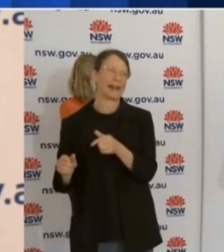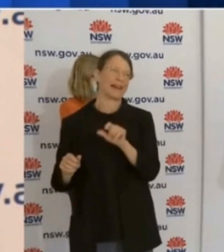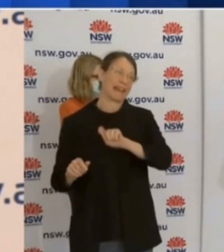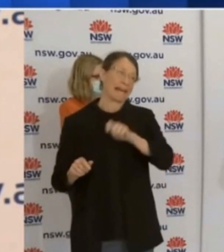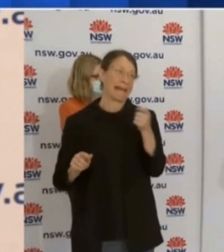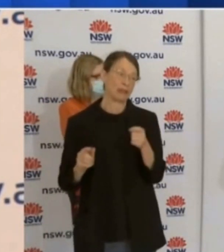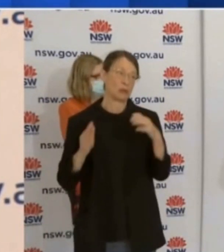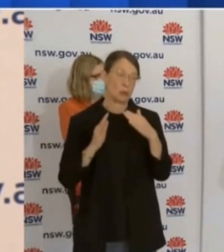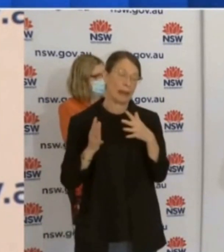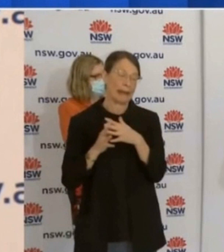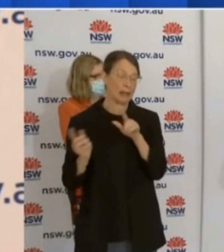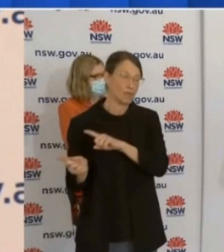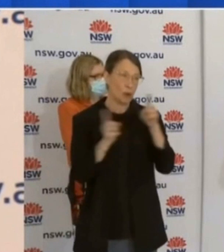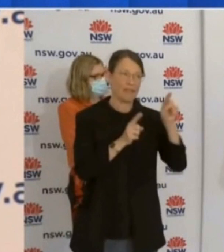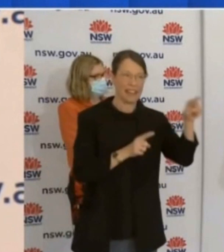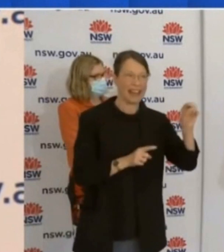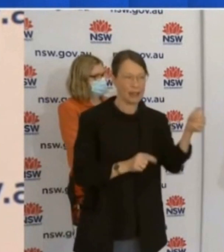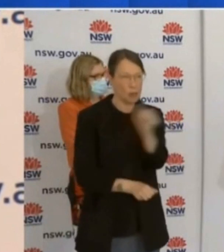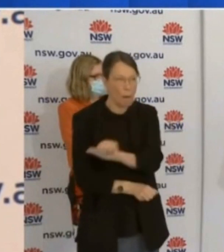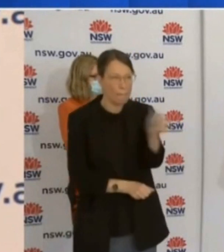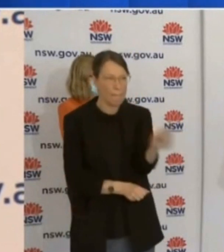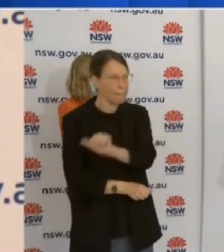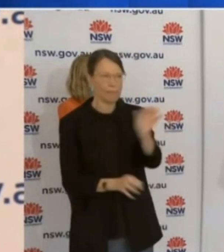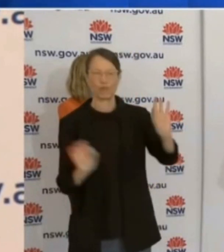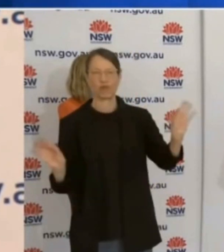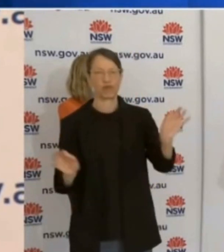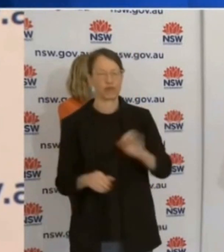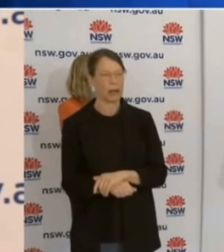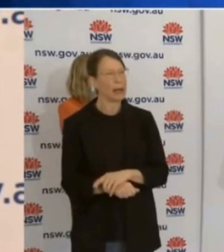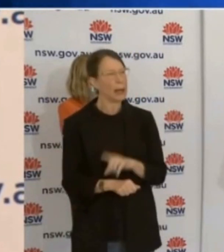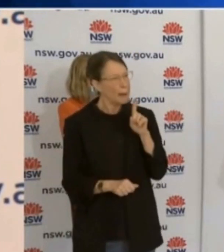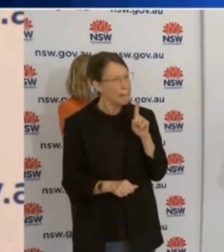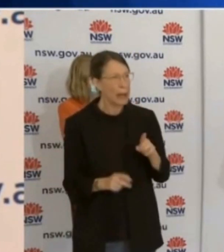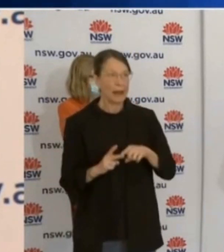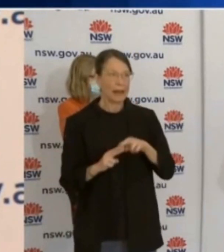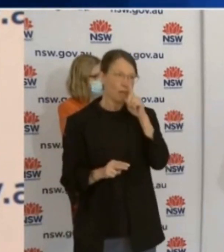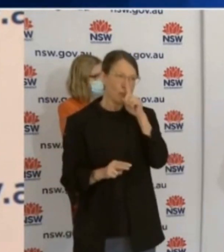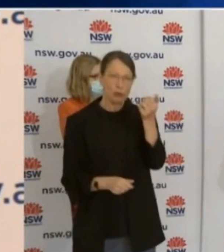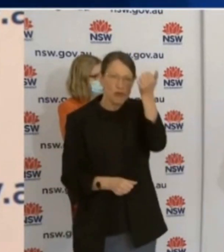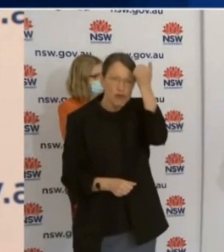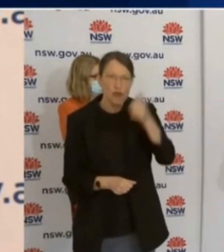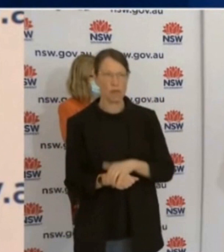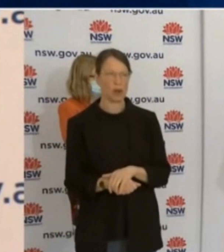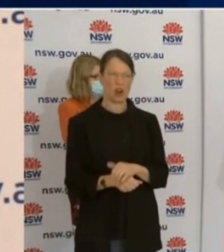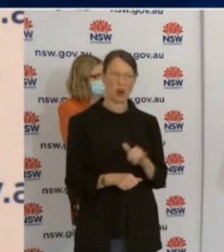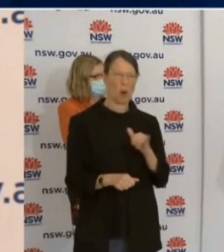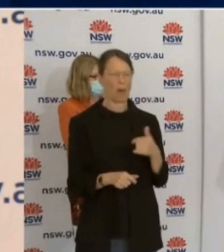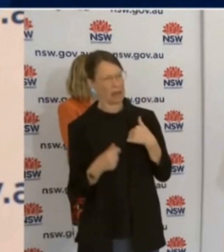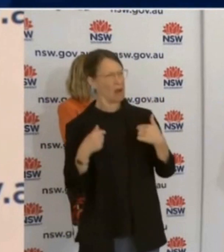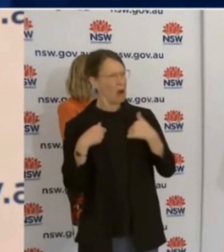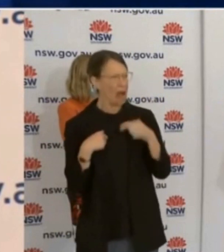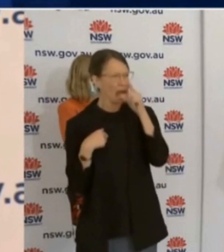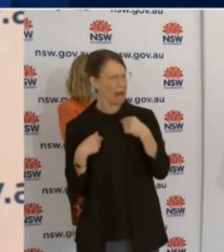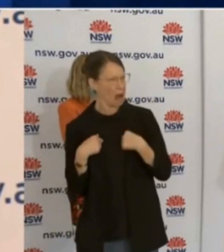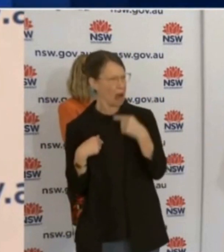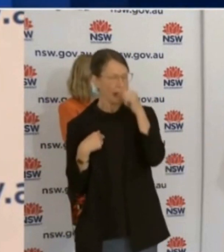you can't legislate against stupidity, arrogance and entitlement. People will still try and do it, which is why the